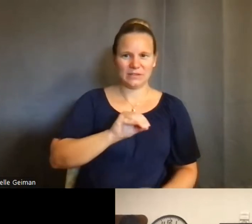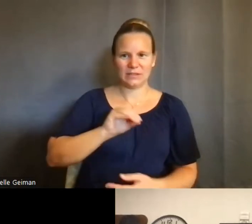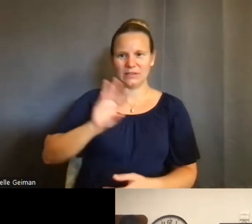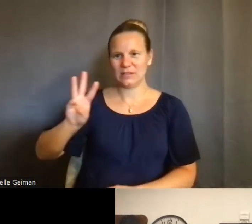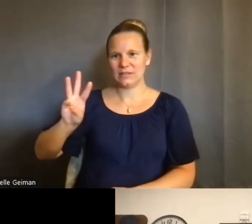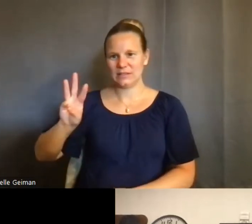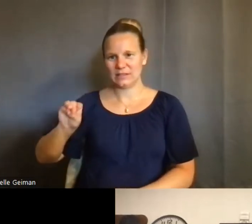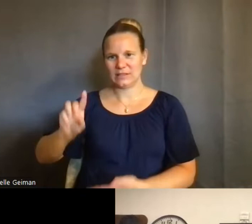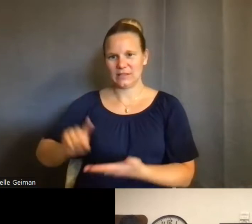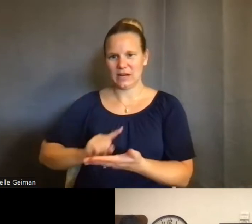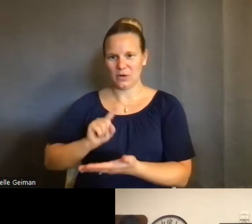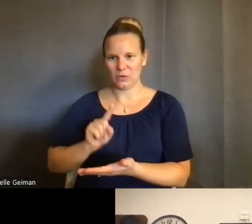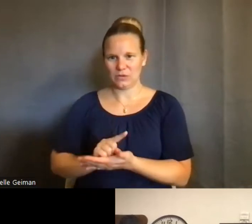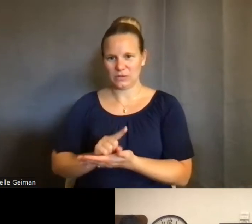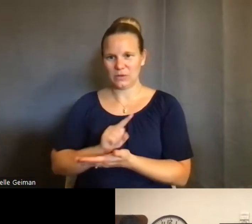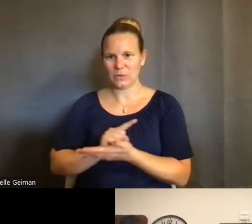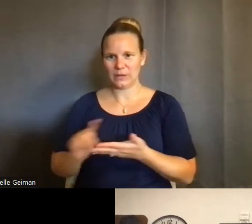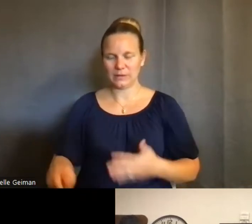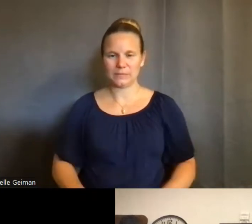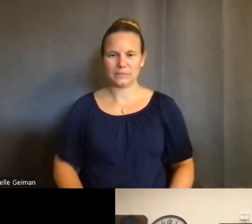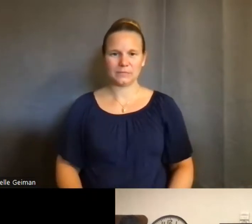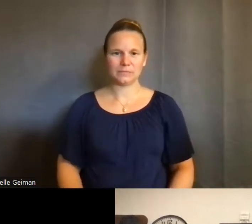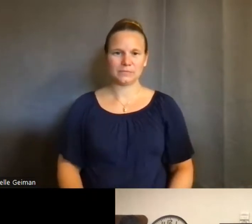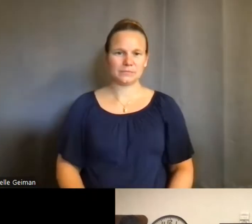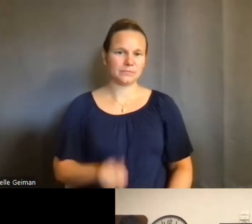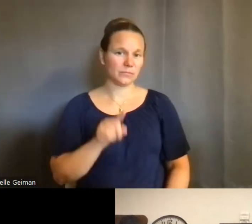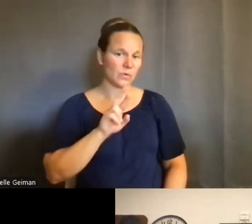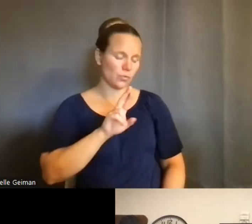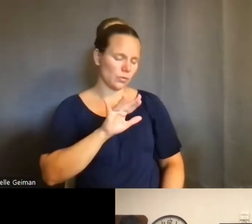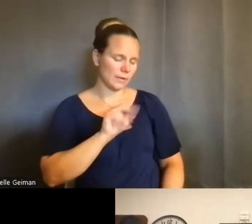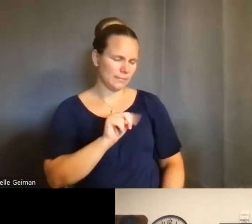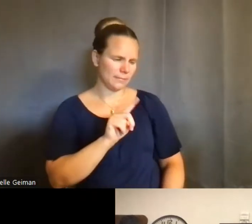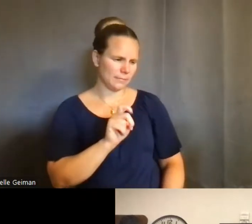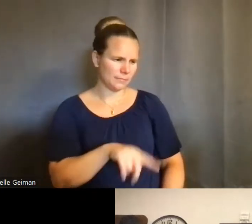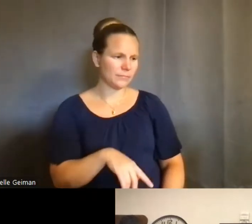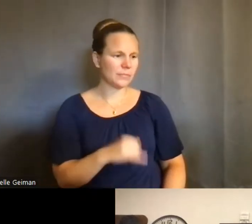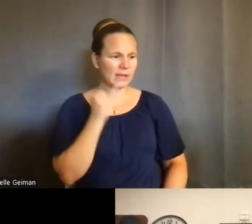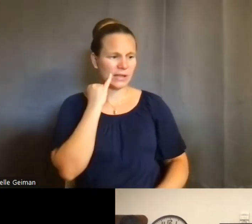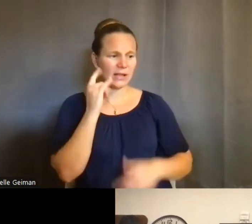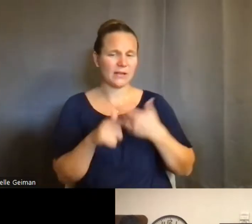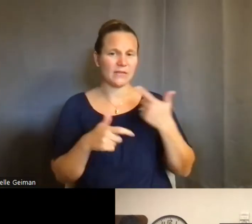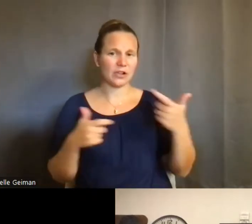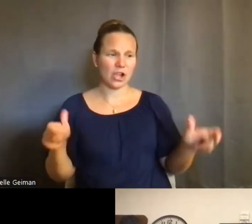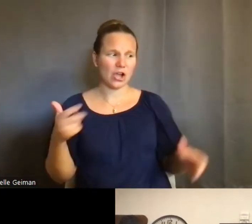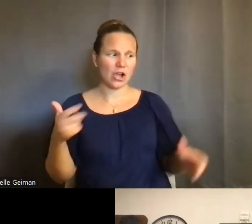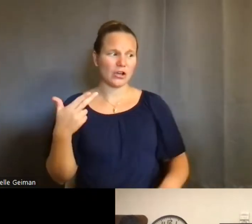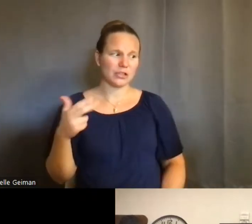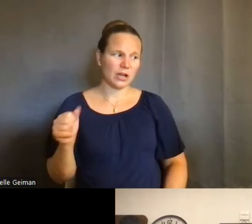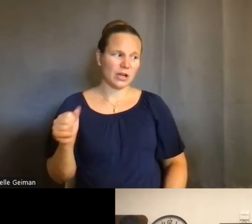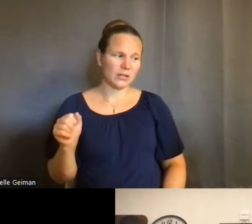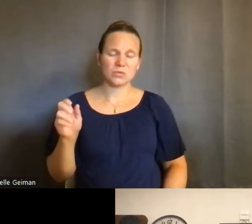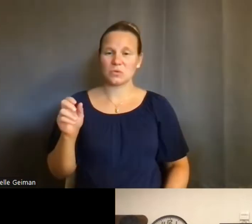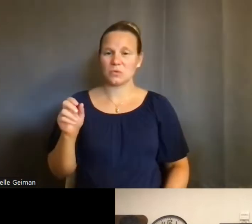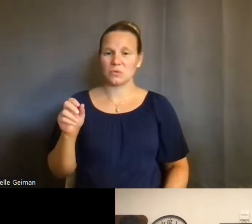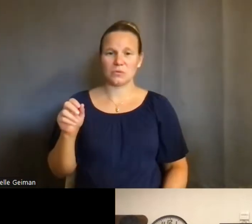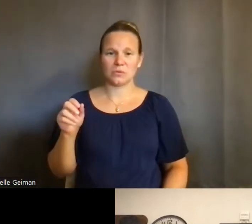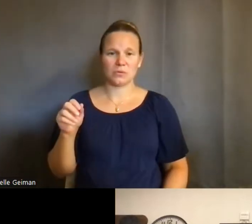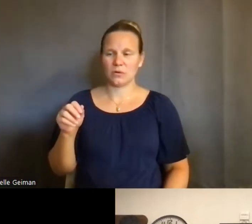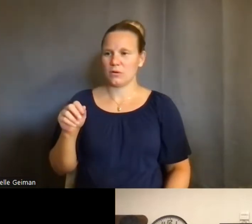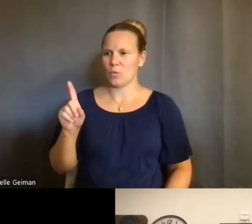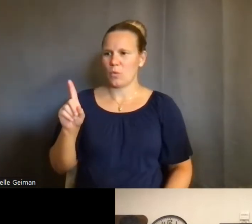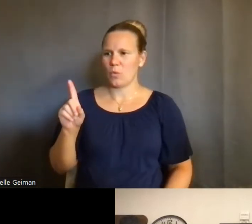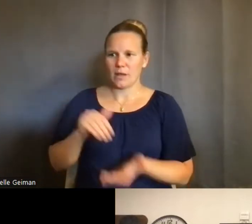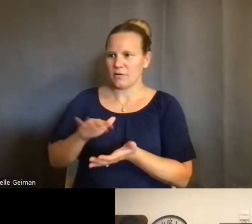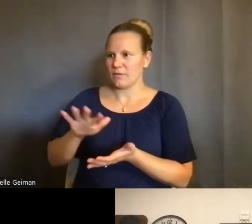you say whether you're in a large high school, 2,000 students, you're in your program, K